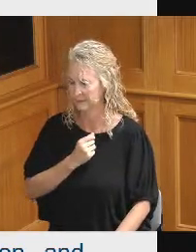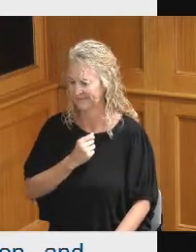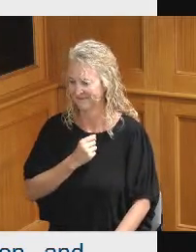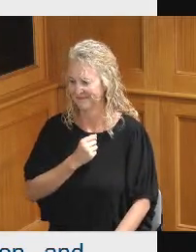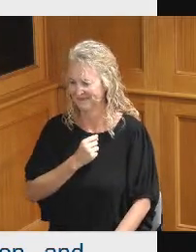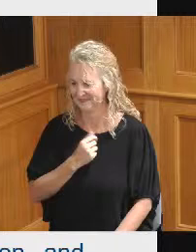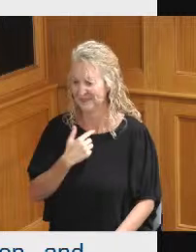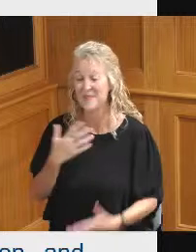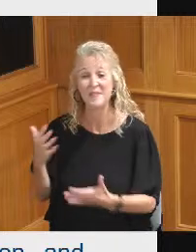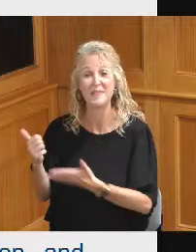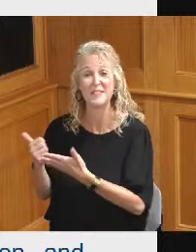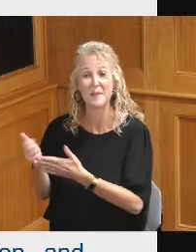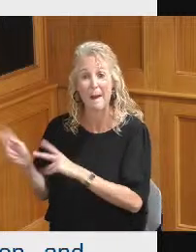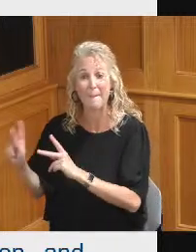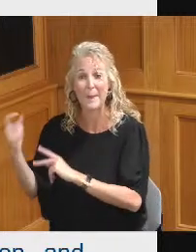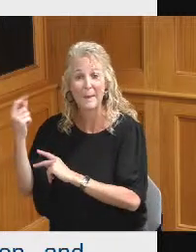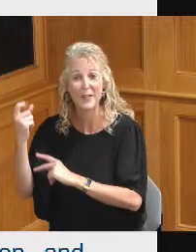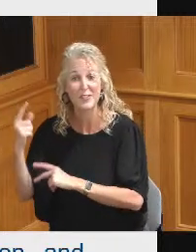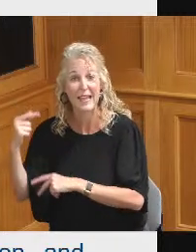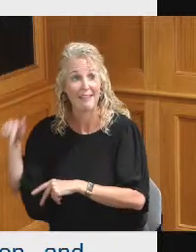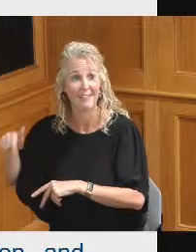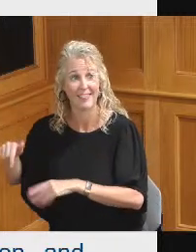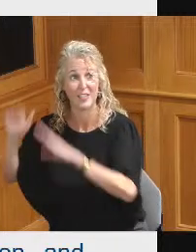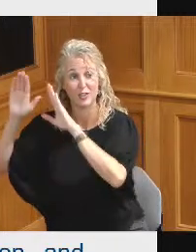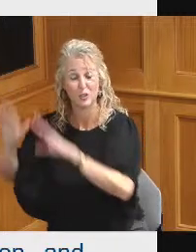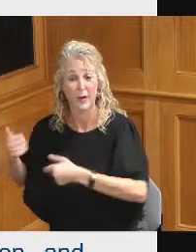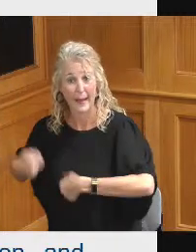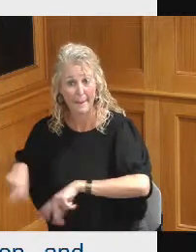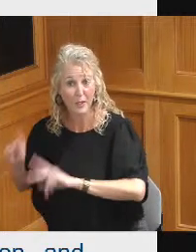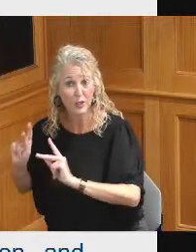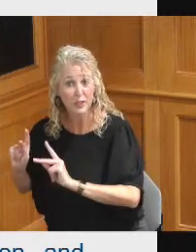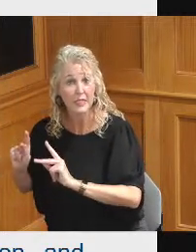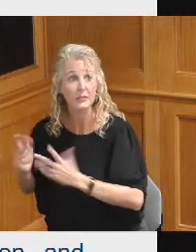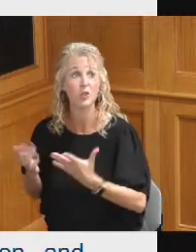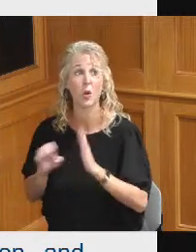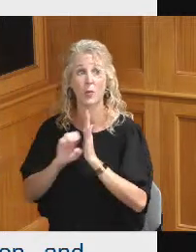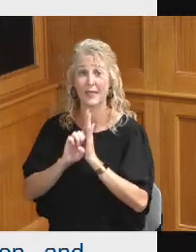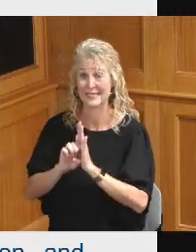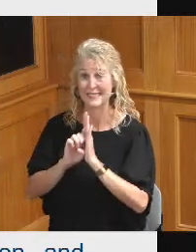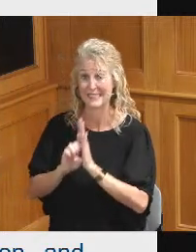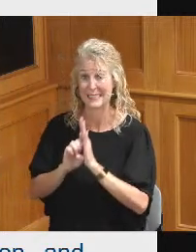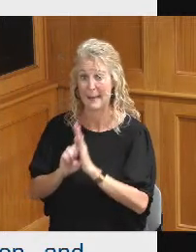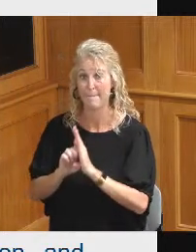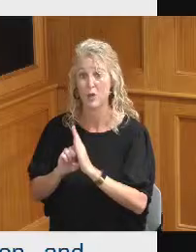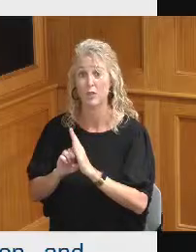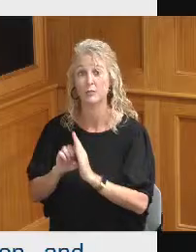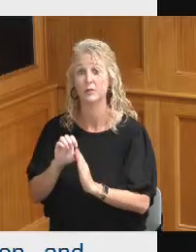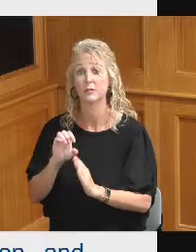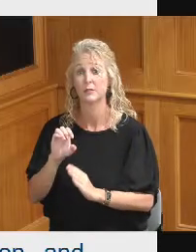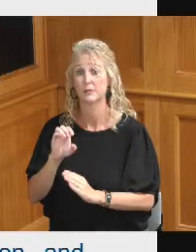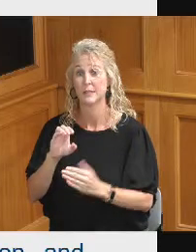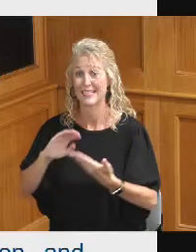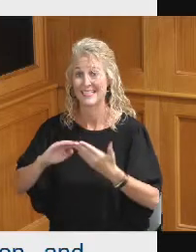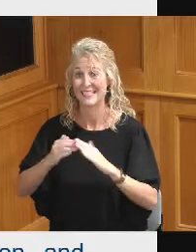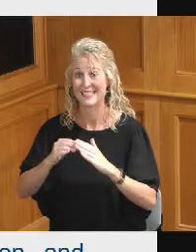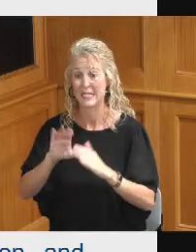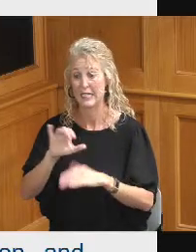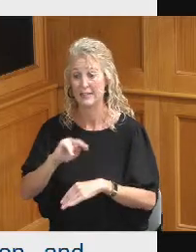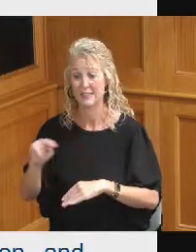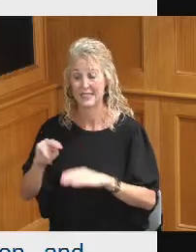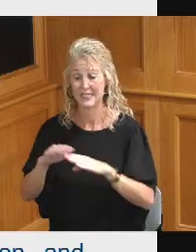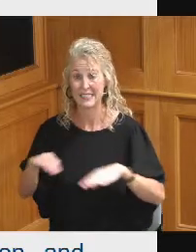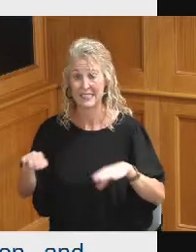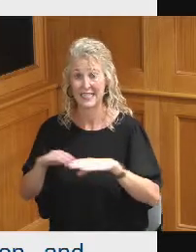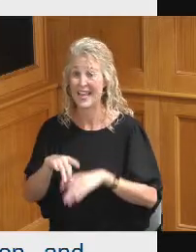is helping them understand the opportunities and the limitations. So, for example, within the city of Cincinnati, generally it's